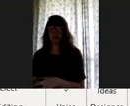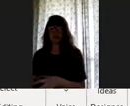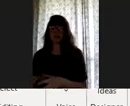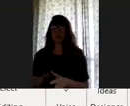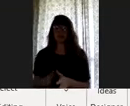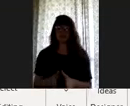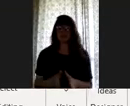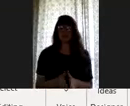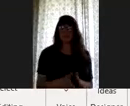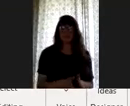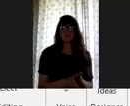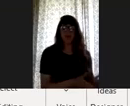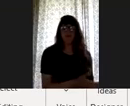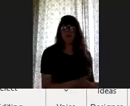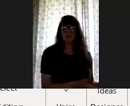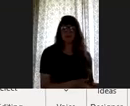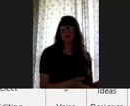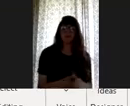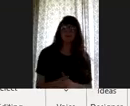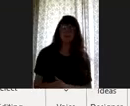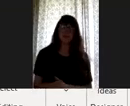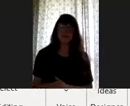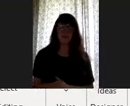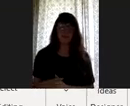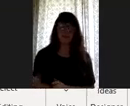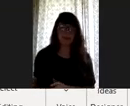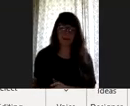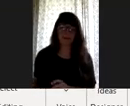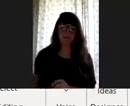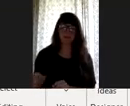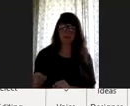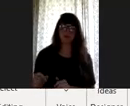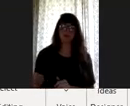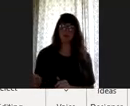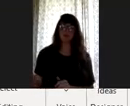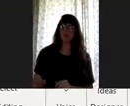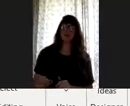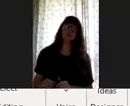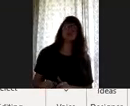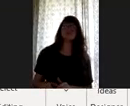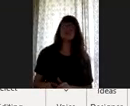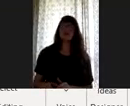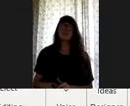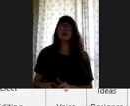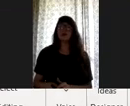the exact moment. It's therefore having been justified by faith. We have peace with God through our Lord Jesus